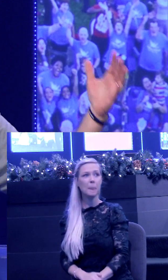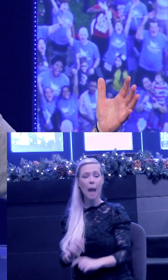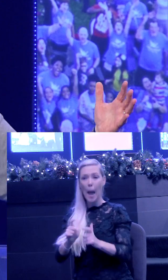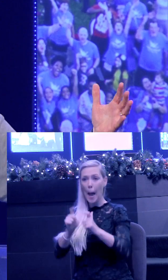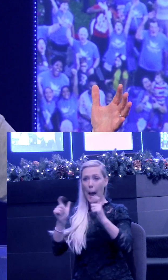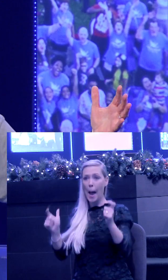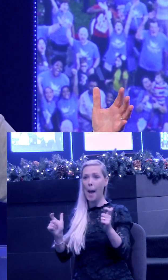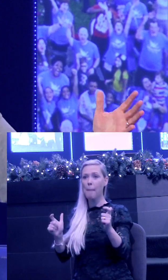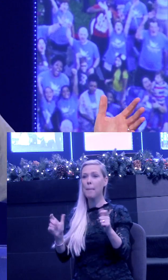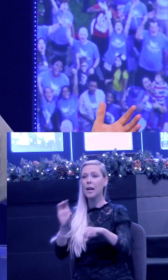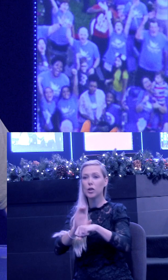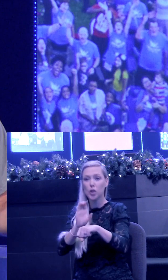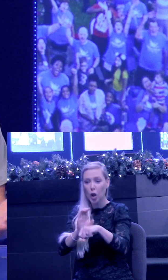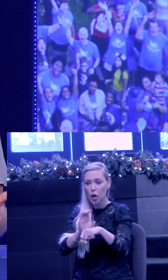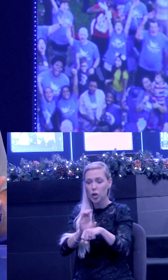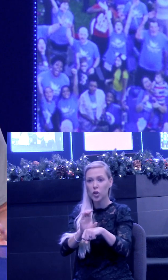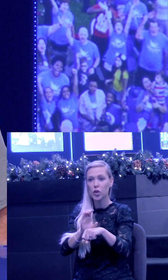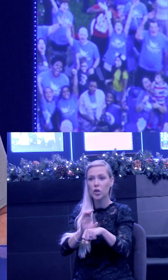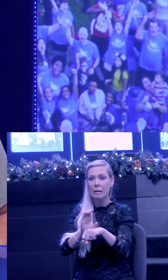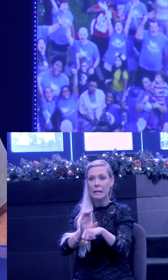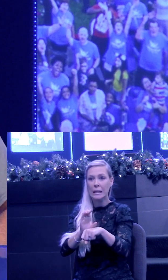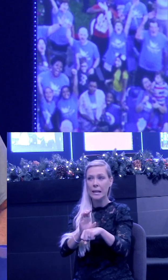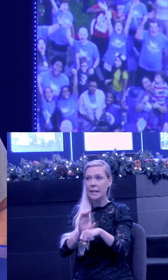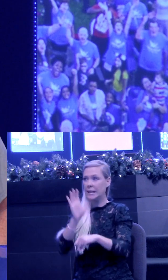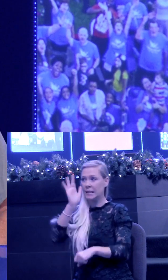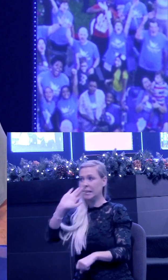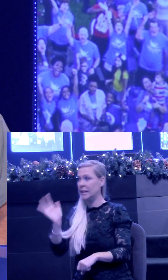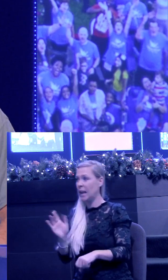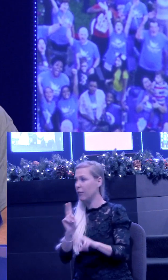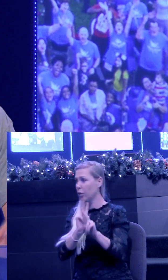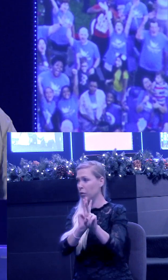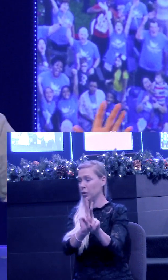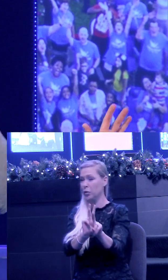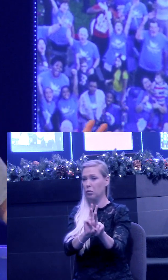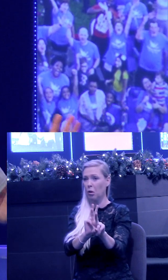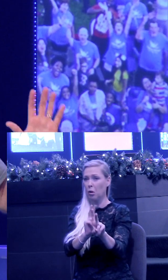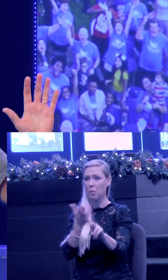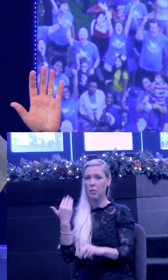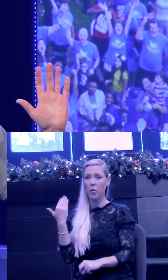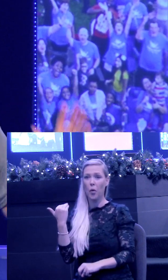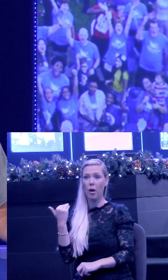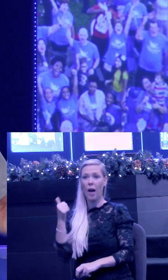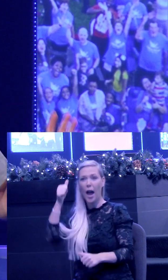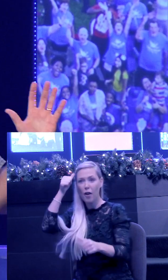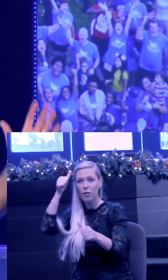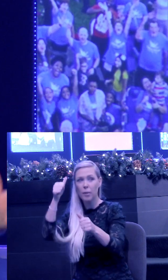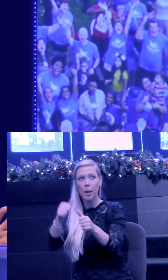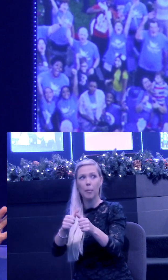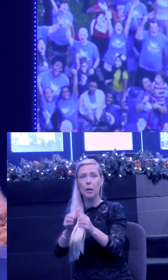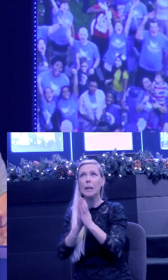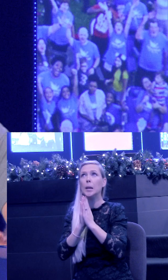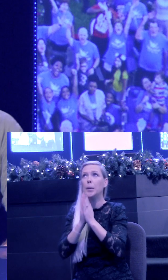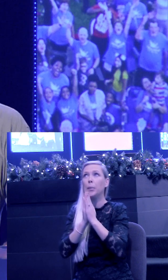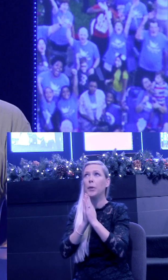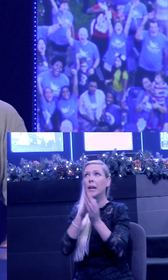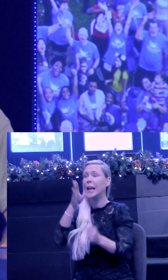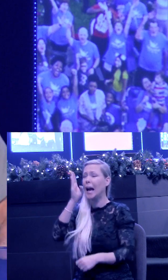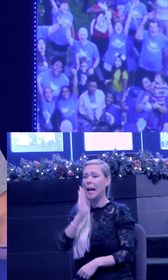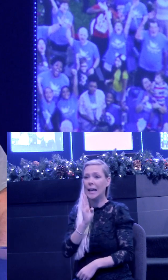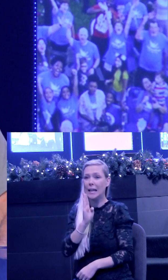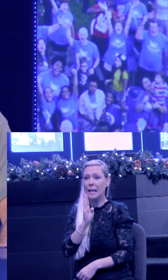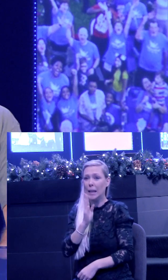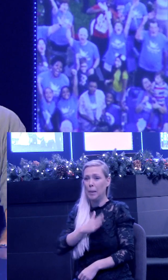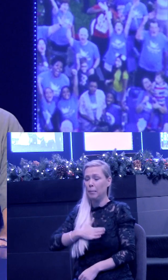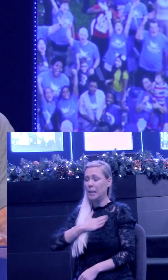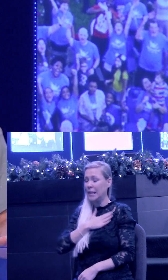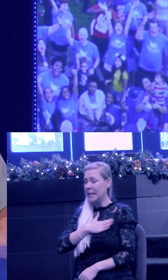church, had a multiple staff, I never did a funeral. So I still remember, before we came, I just prayed, God,